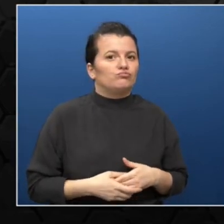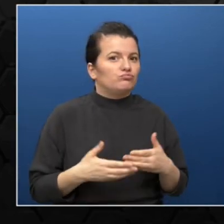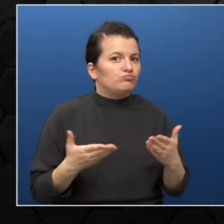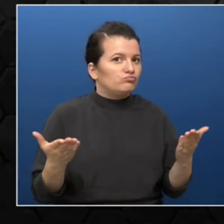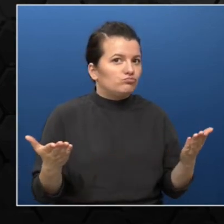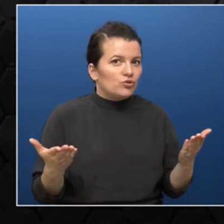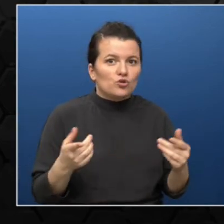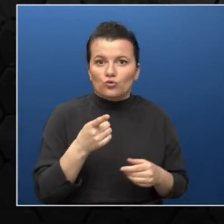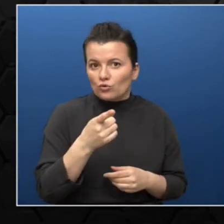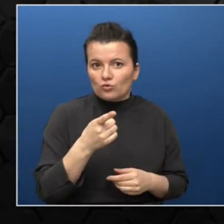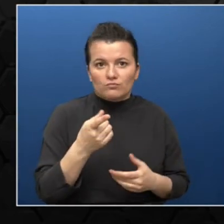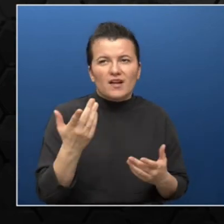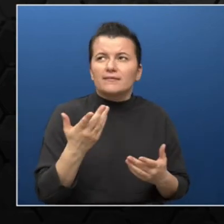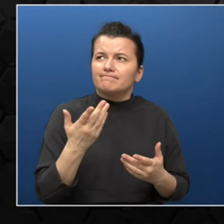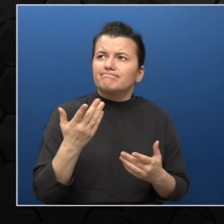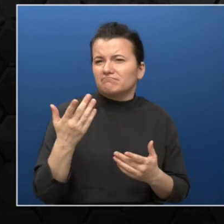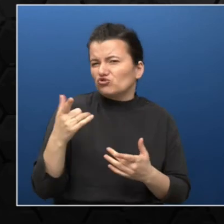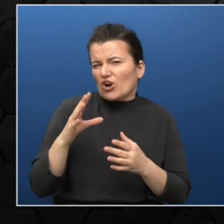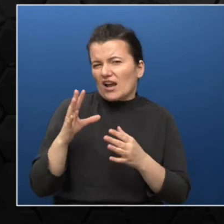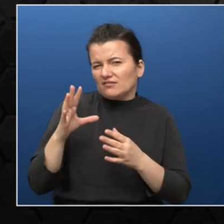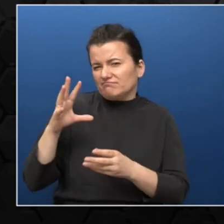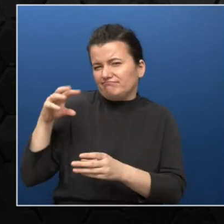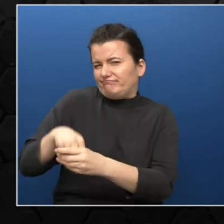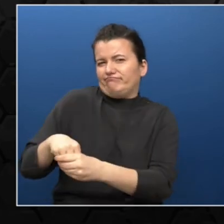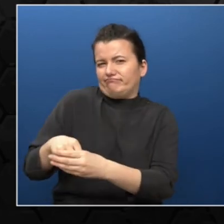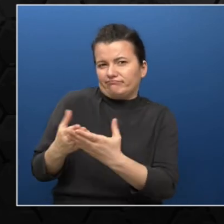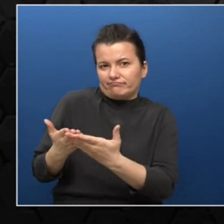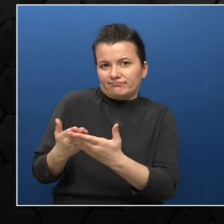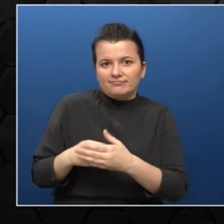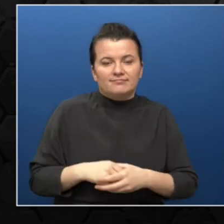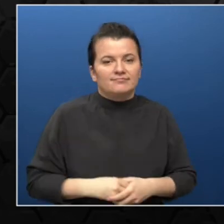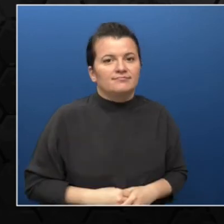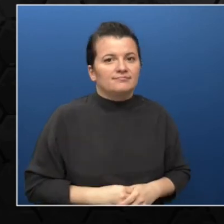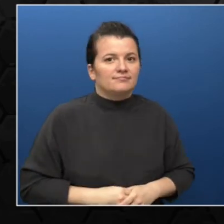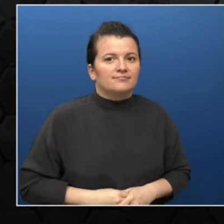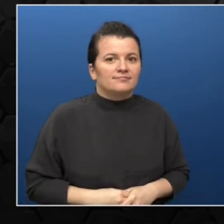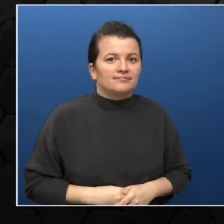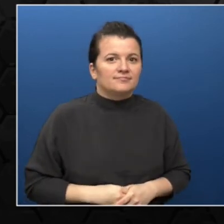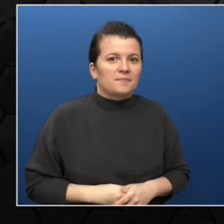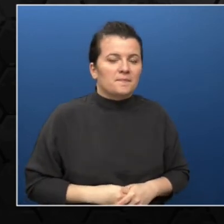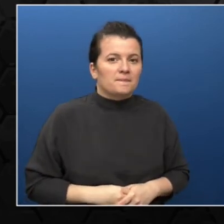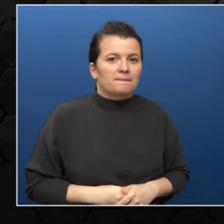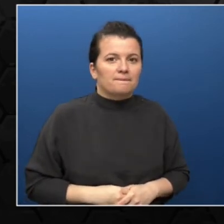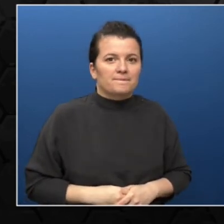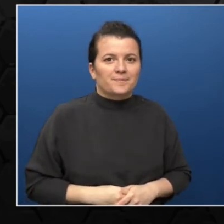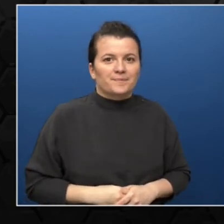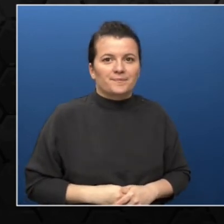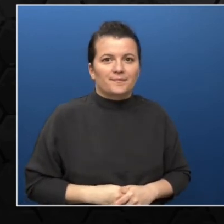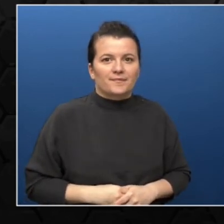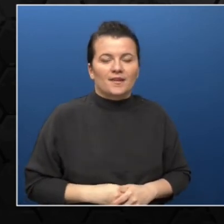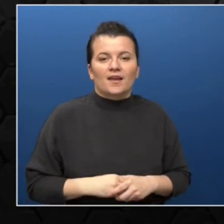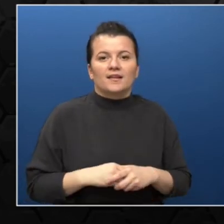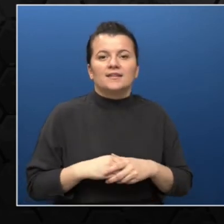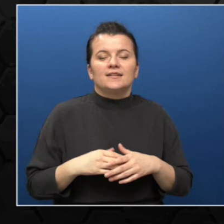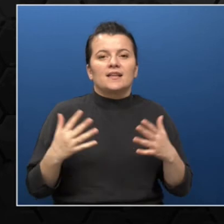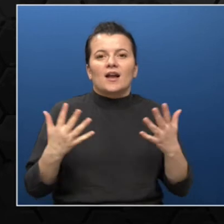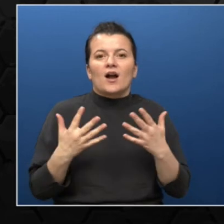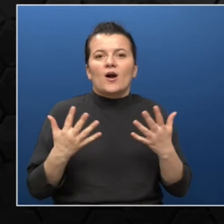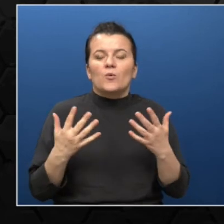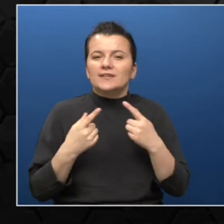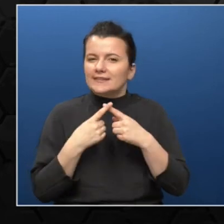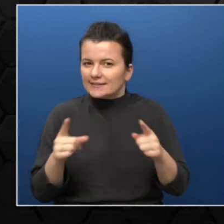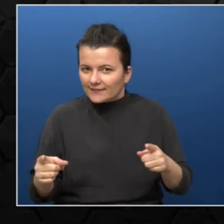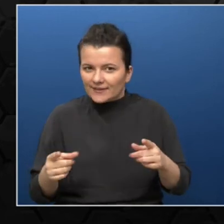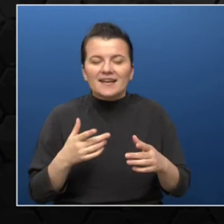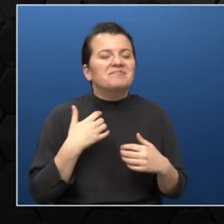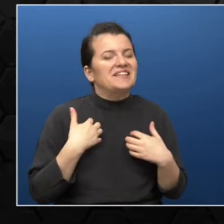to say so. And regarding the differences, here it becomes interesting, and I think this might